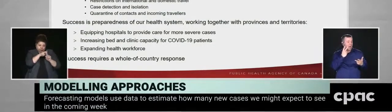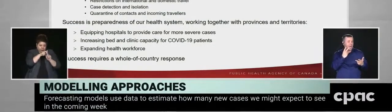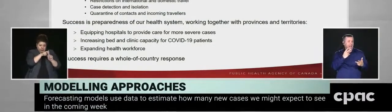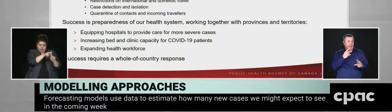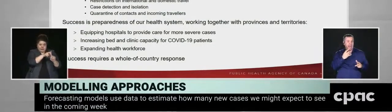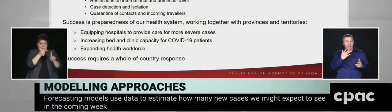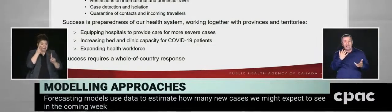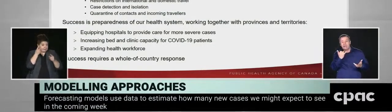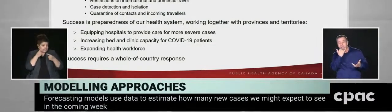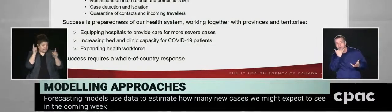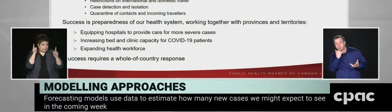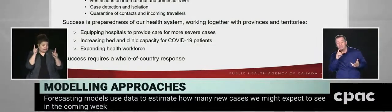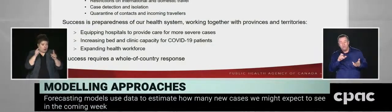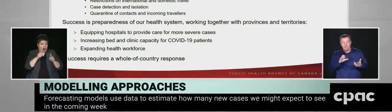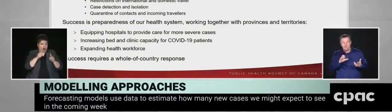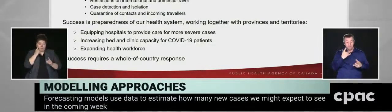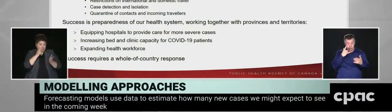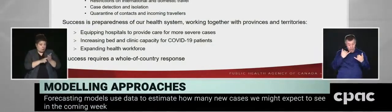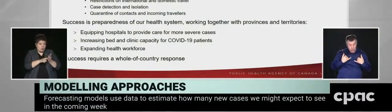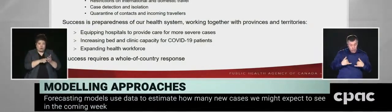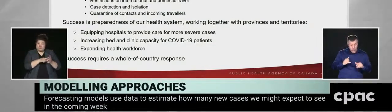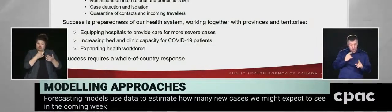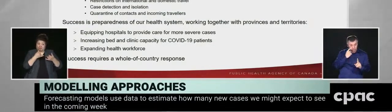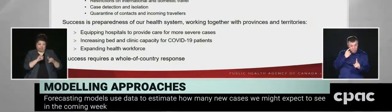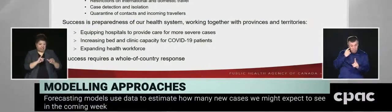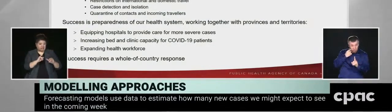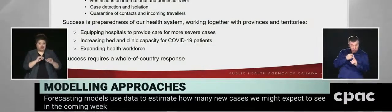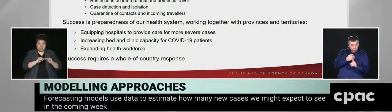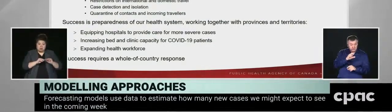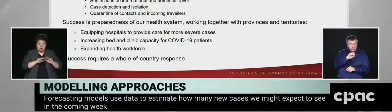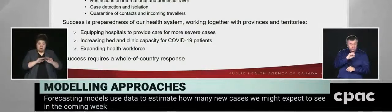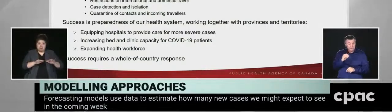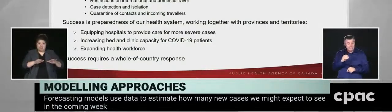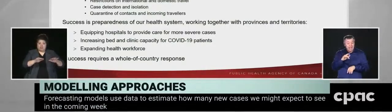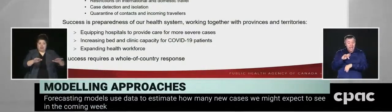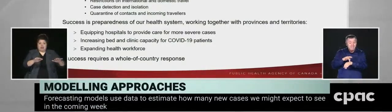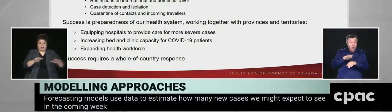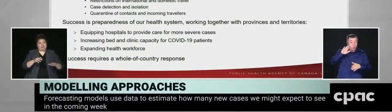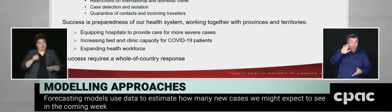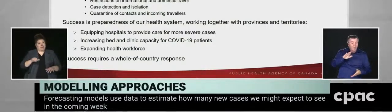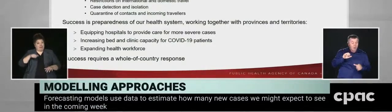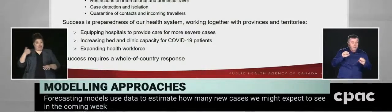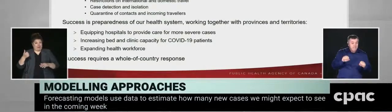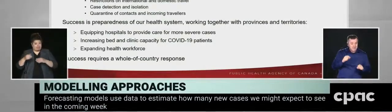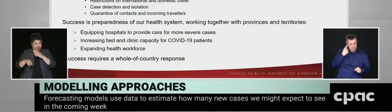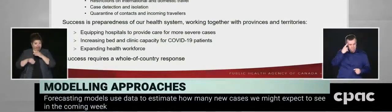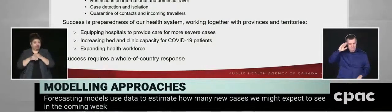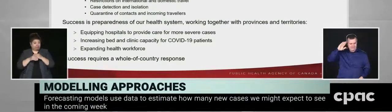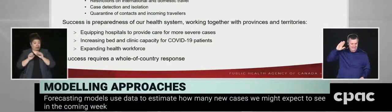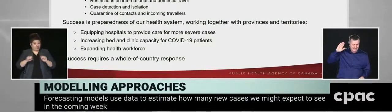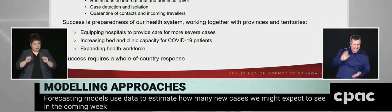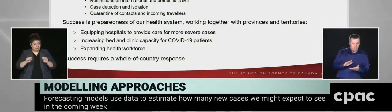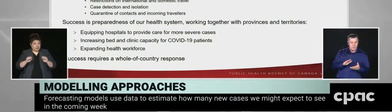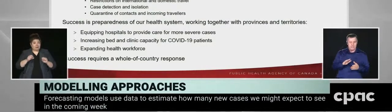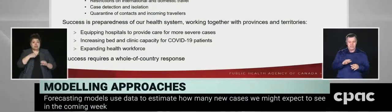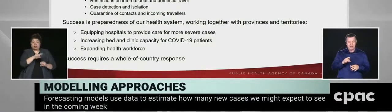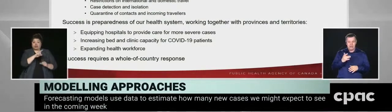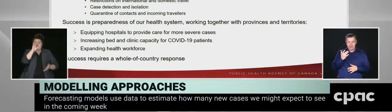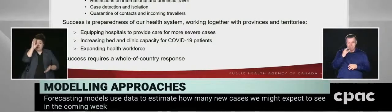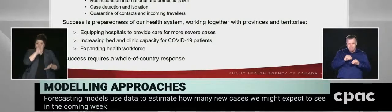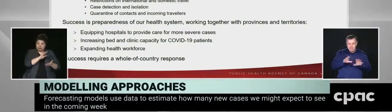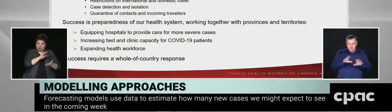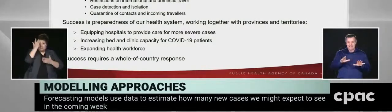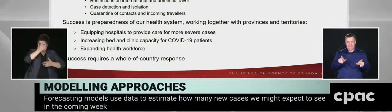continue to aim for the lowest possible infection rate to both minimize illness and death and to shorten the duration of the